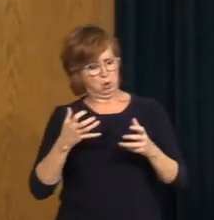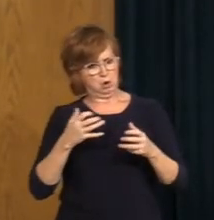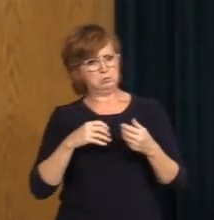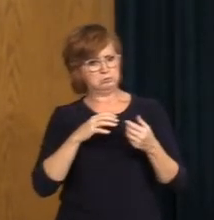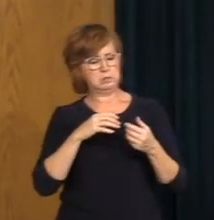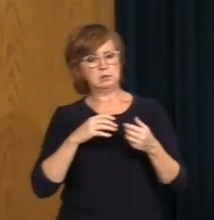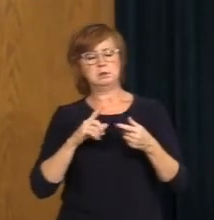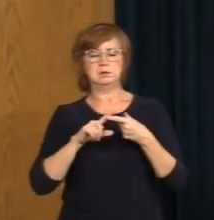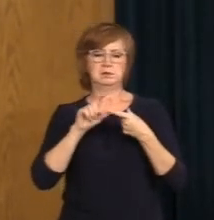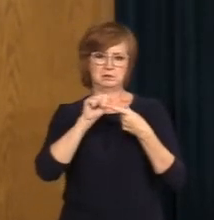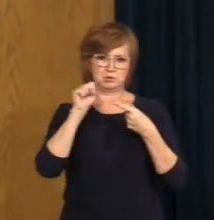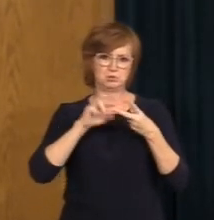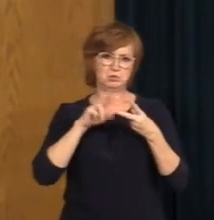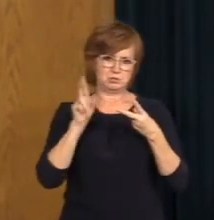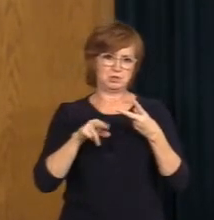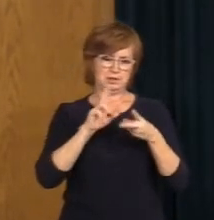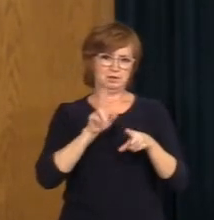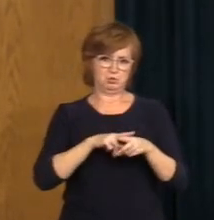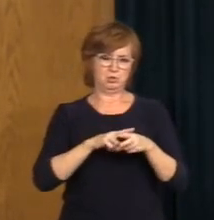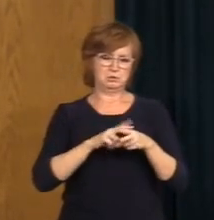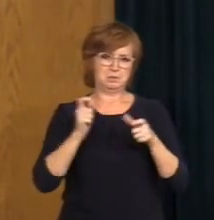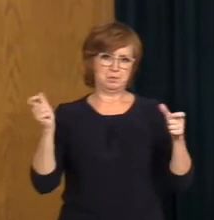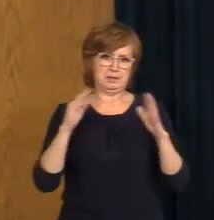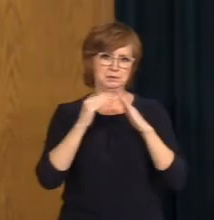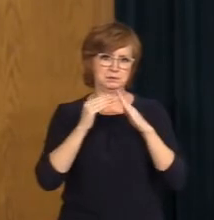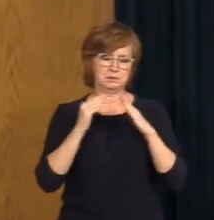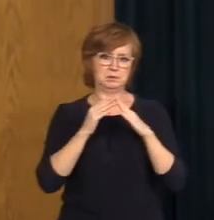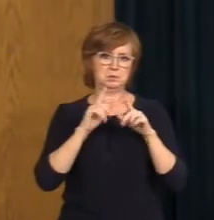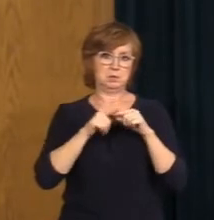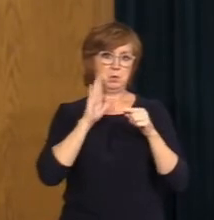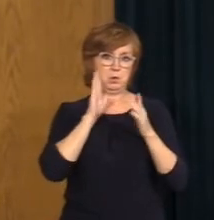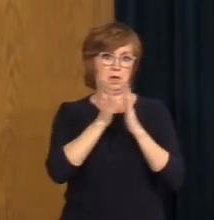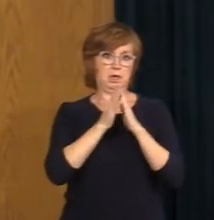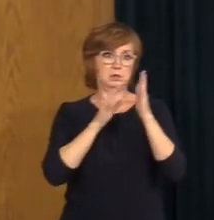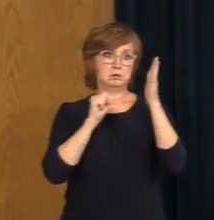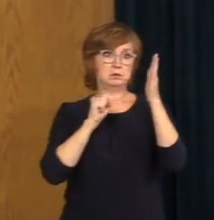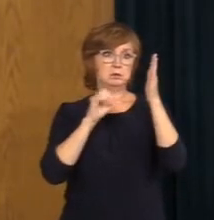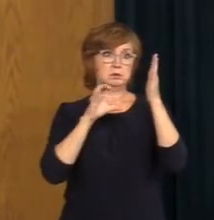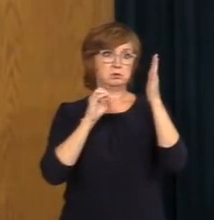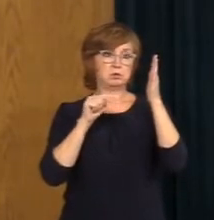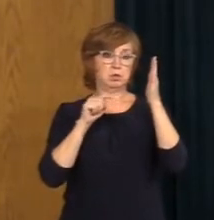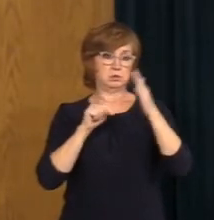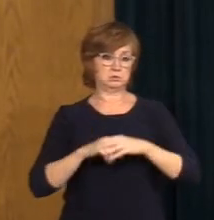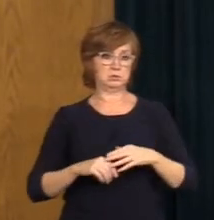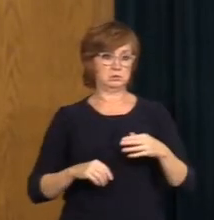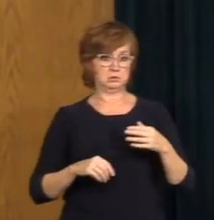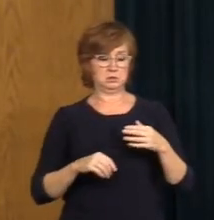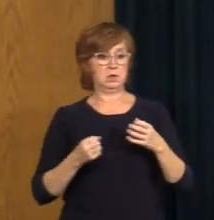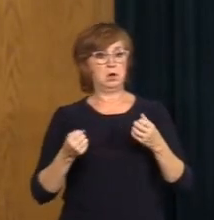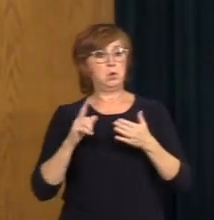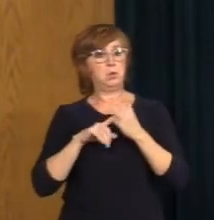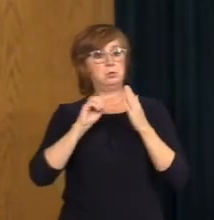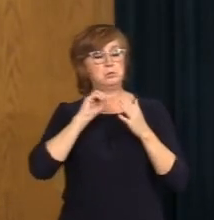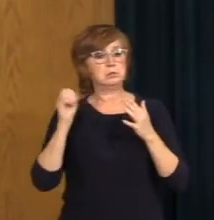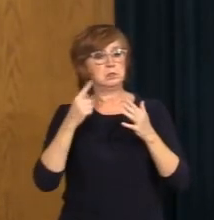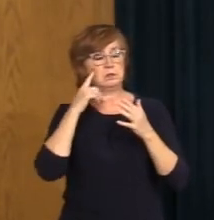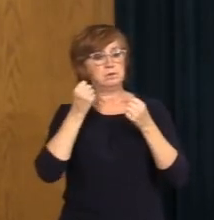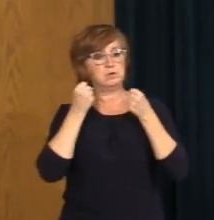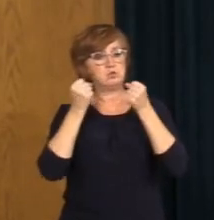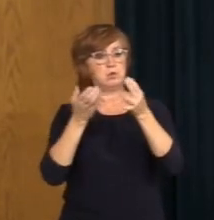centers, and so maybe I'll ask Scott to see what proportion is now being done at drive-through and whether that has increased overall testing.